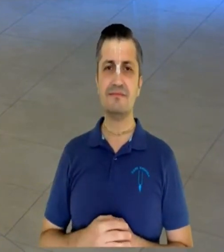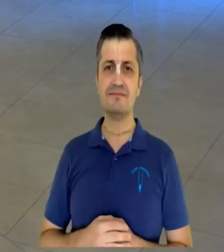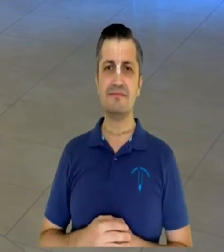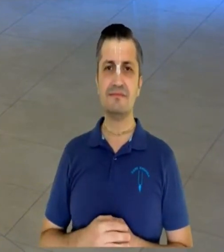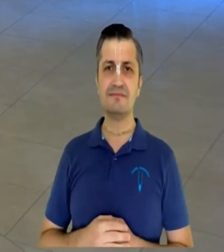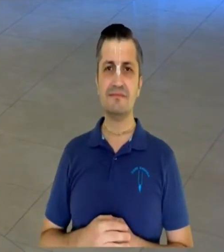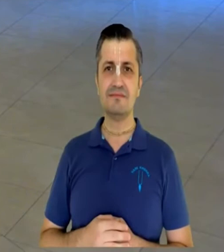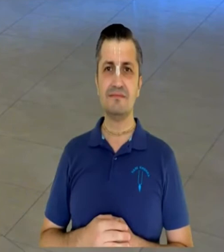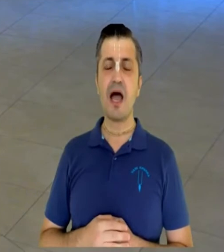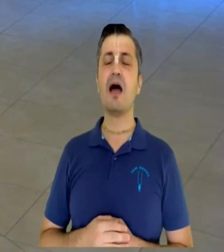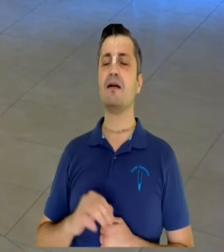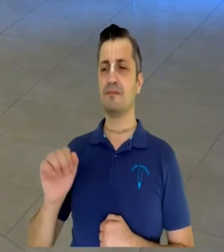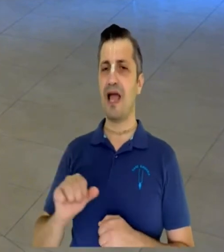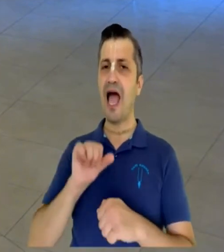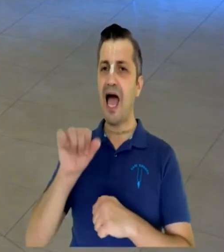life after death, yes.